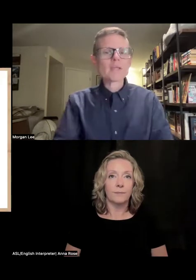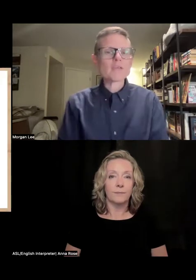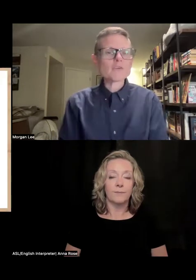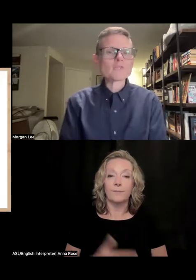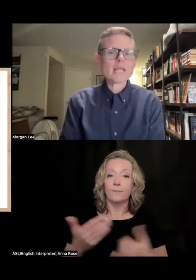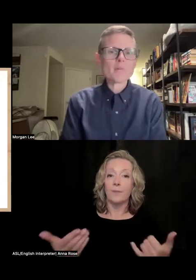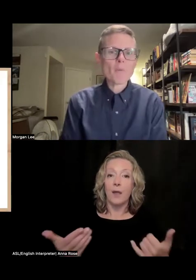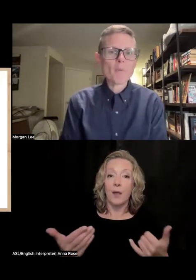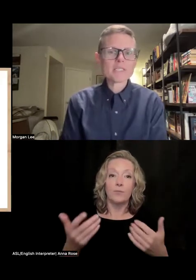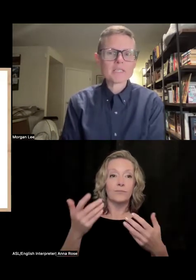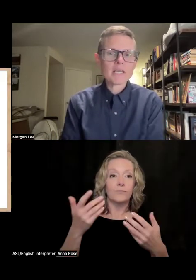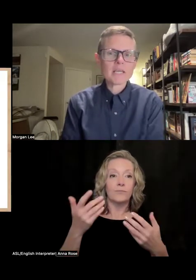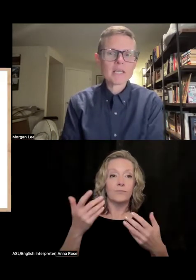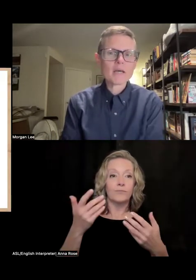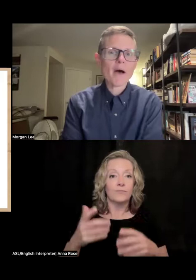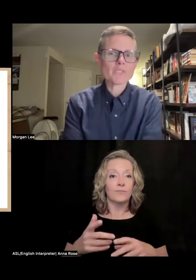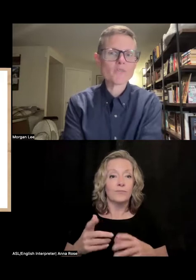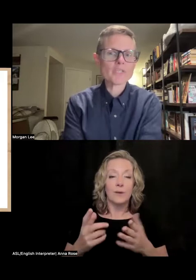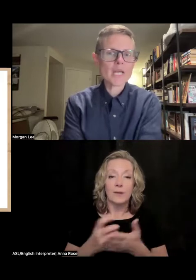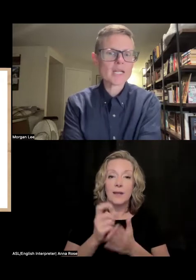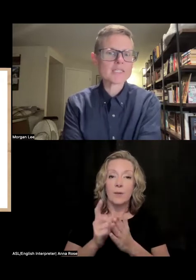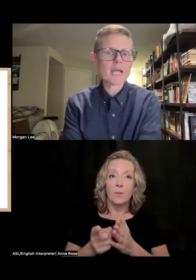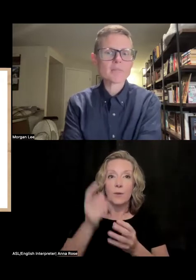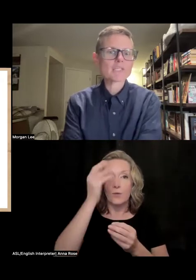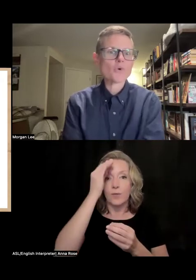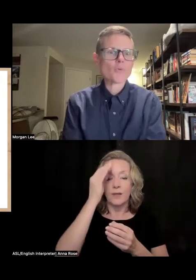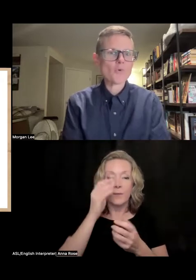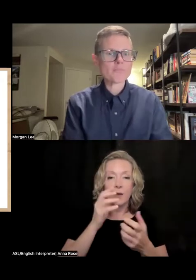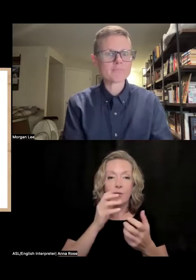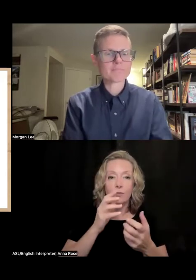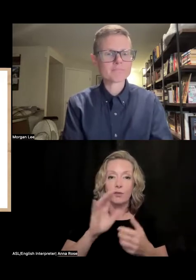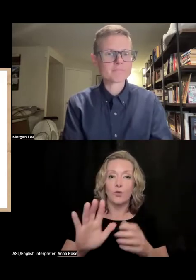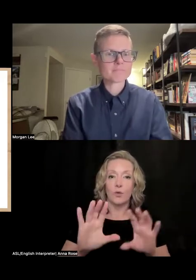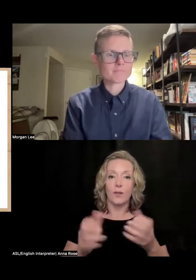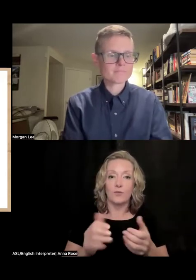All right, and you can just take a moment to think about differentiated assignments in your room.